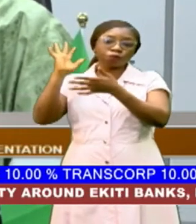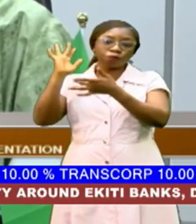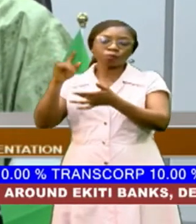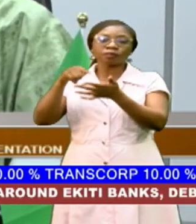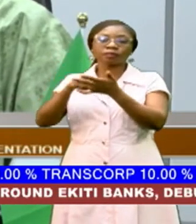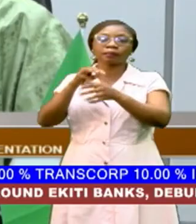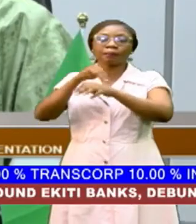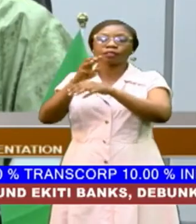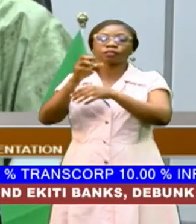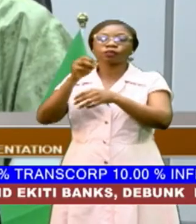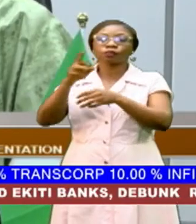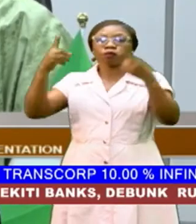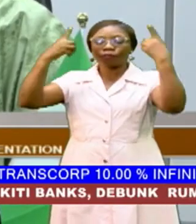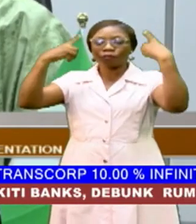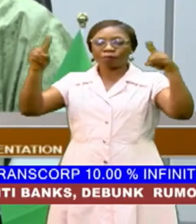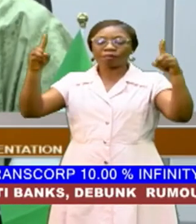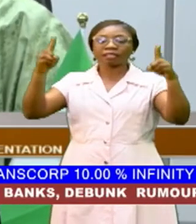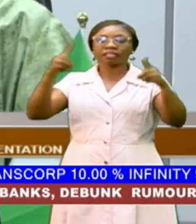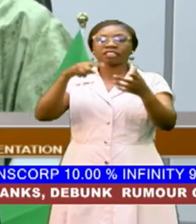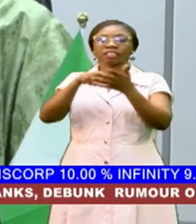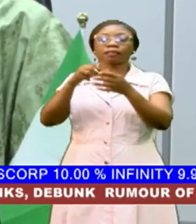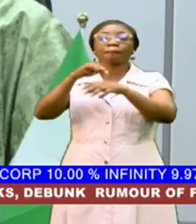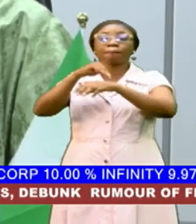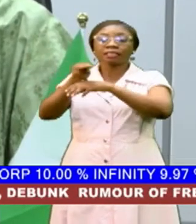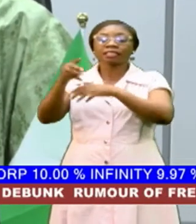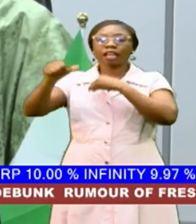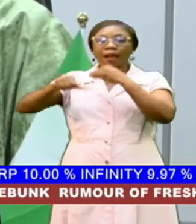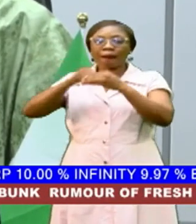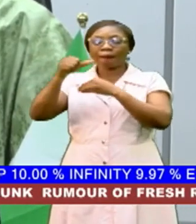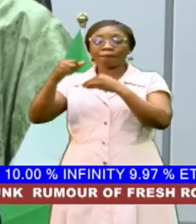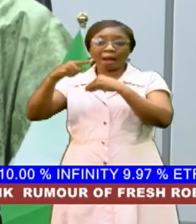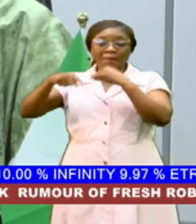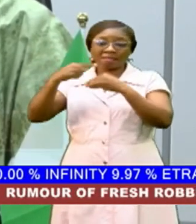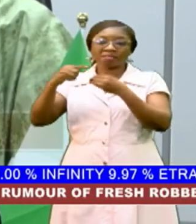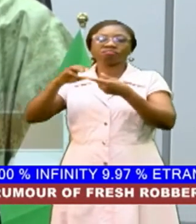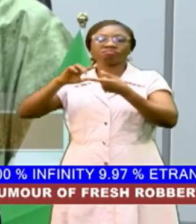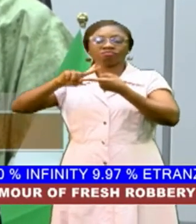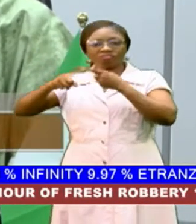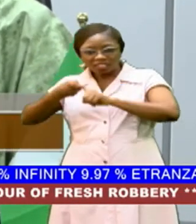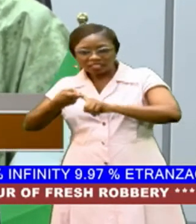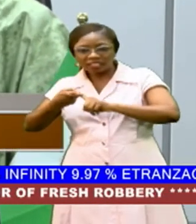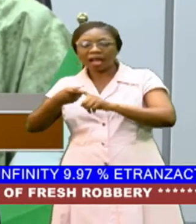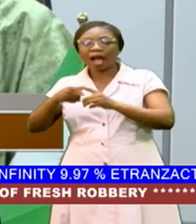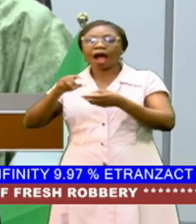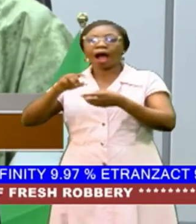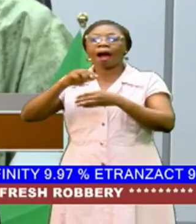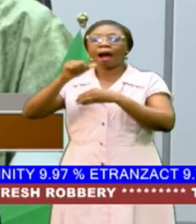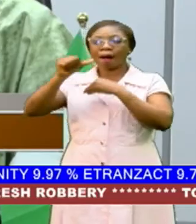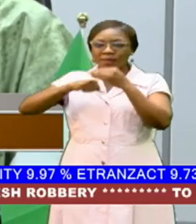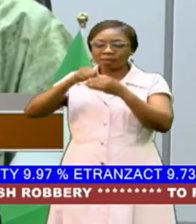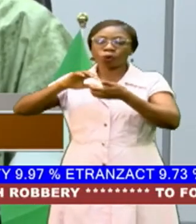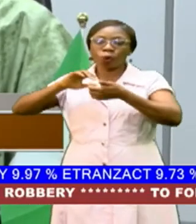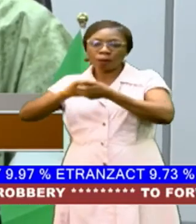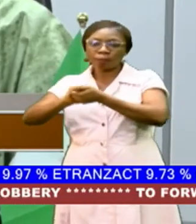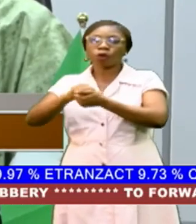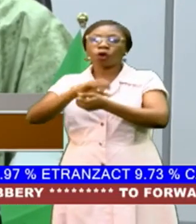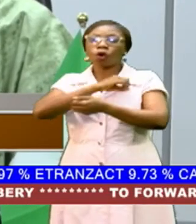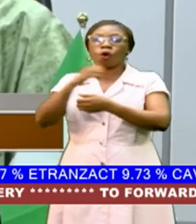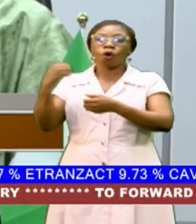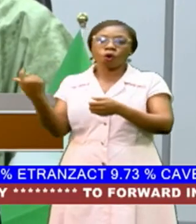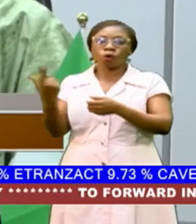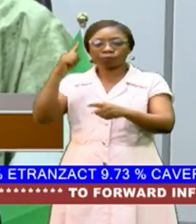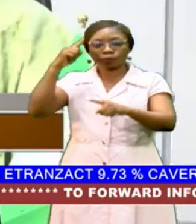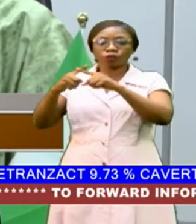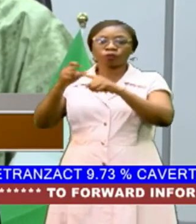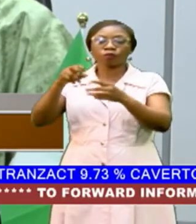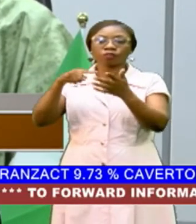of prosperity, this message about friendliness, about cooperation, all the positives about this country